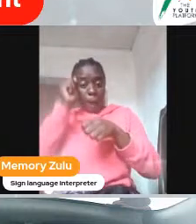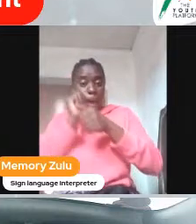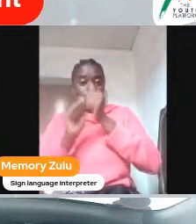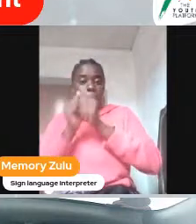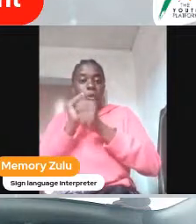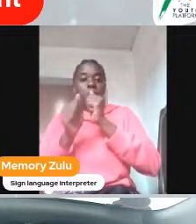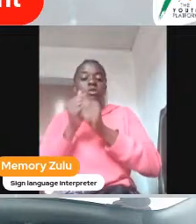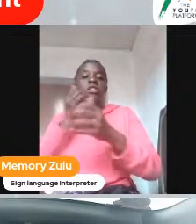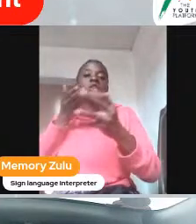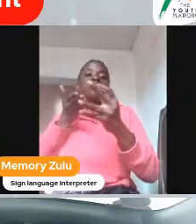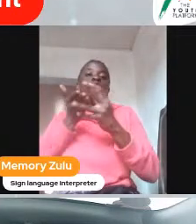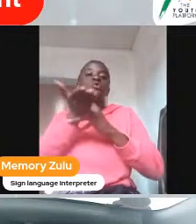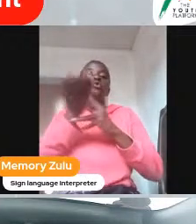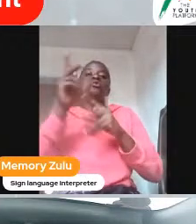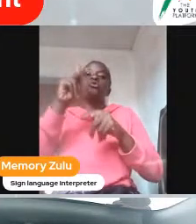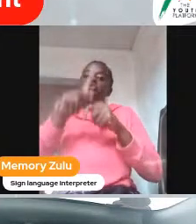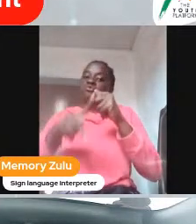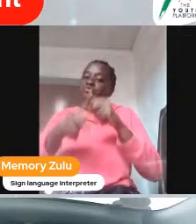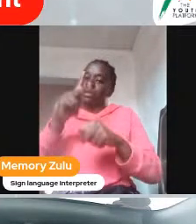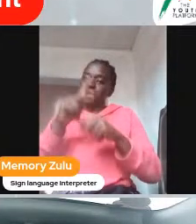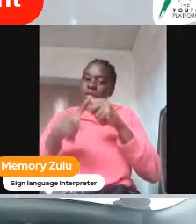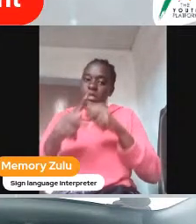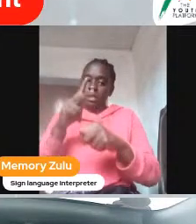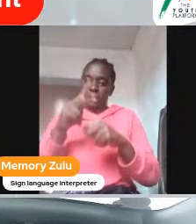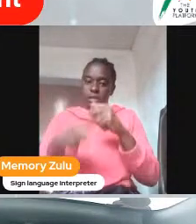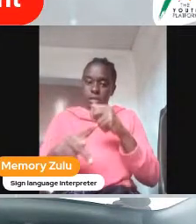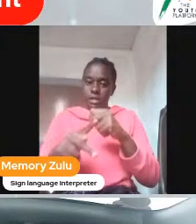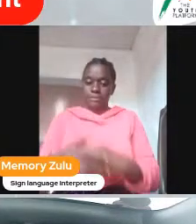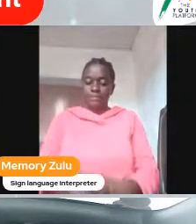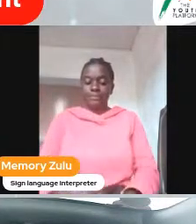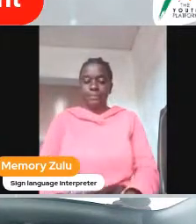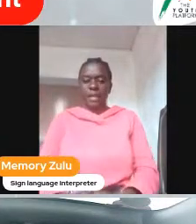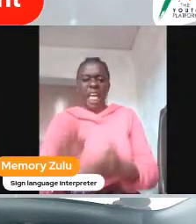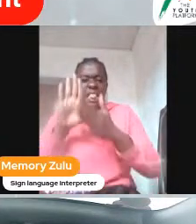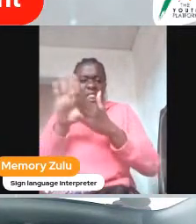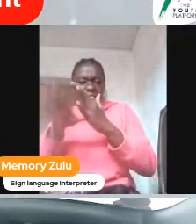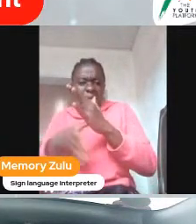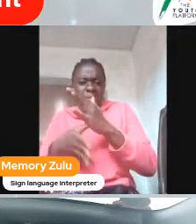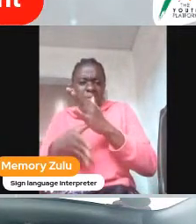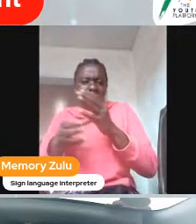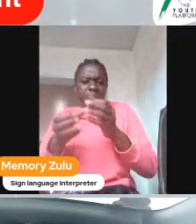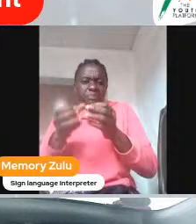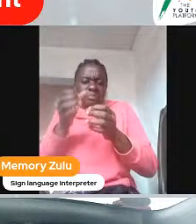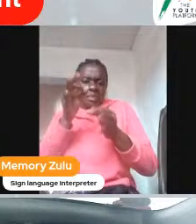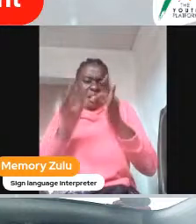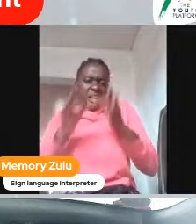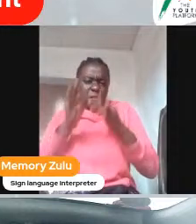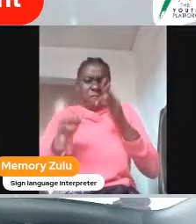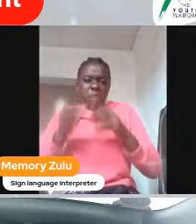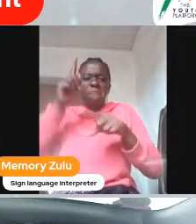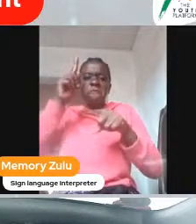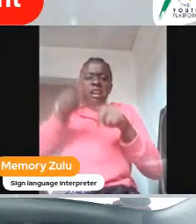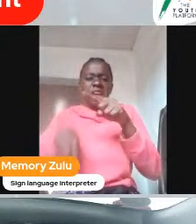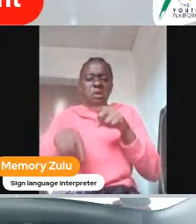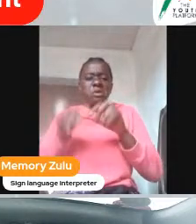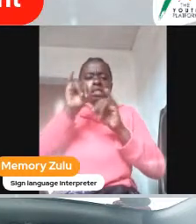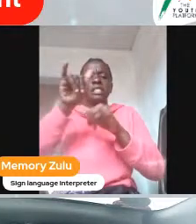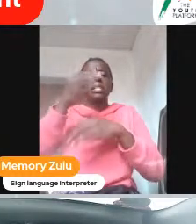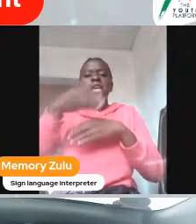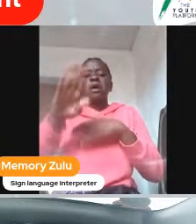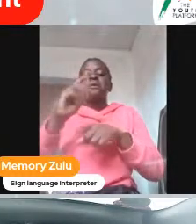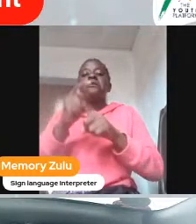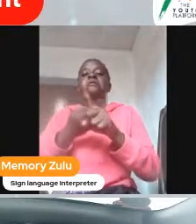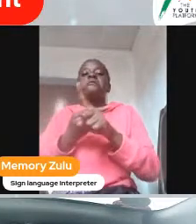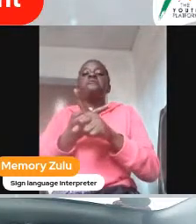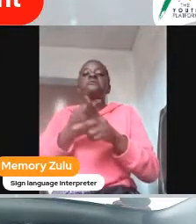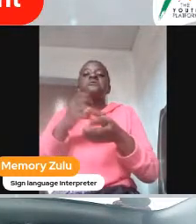is number one. Then if you cannot abstain, you condomize. You have to use a condom. That's another way of preventing